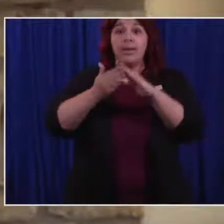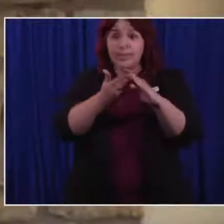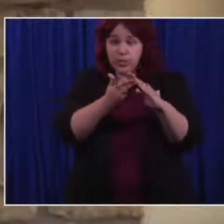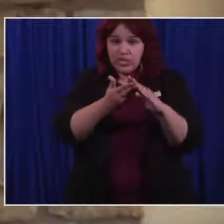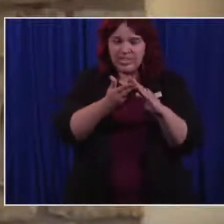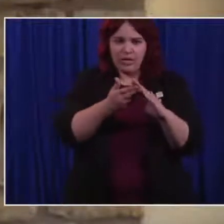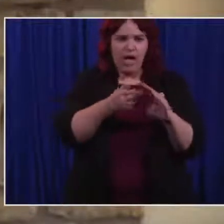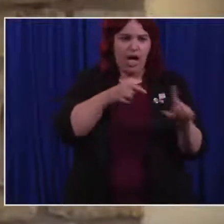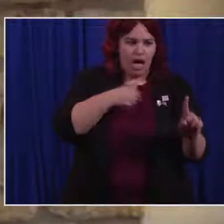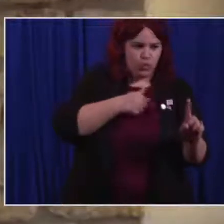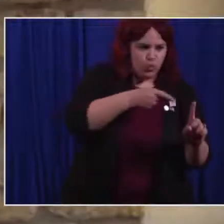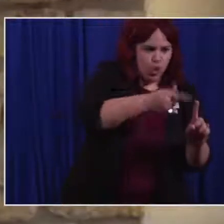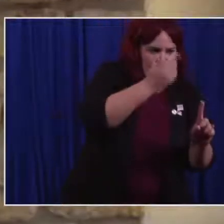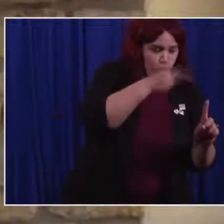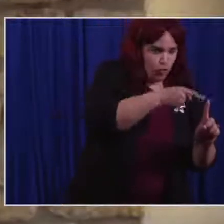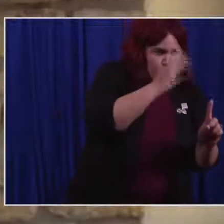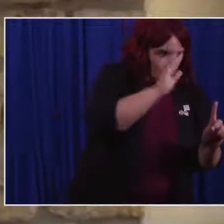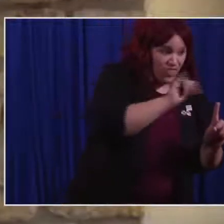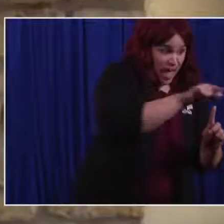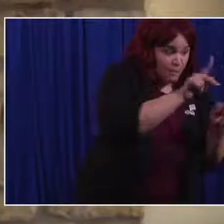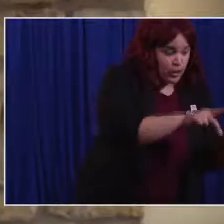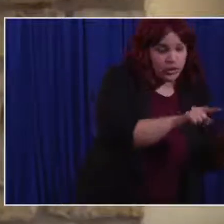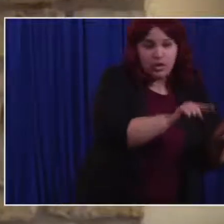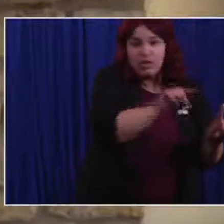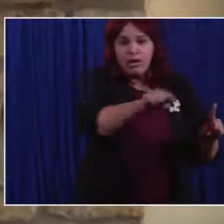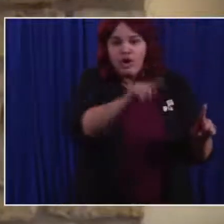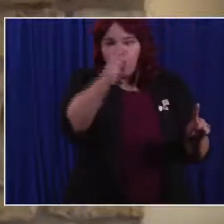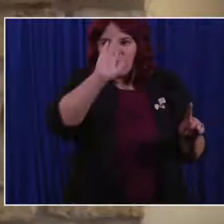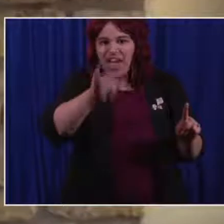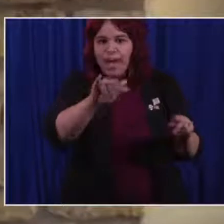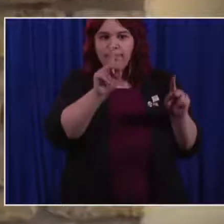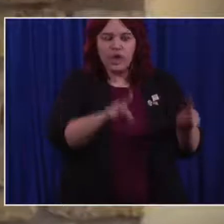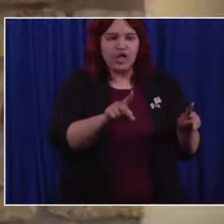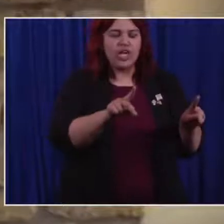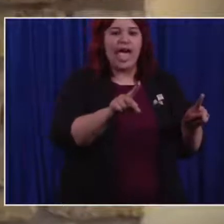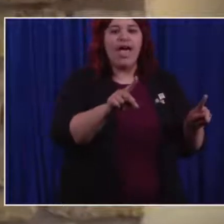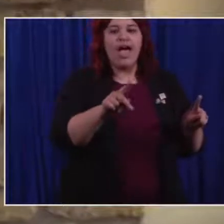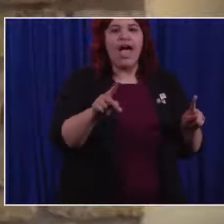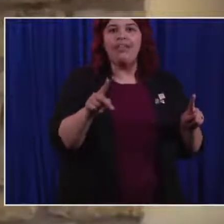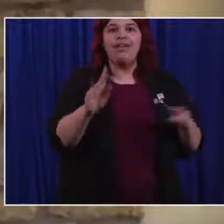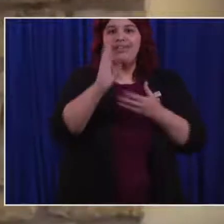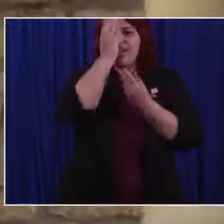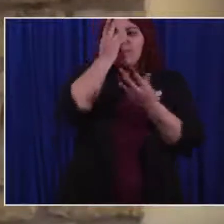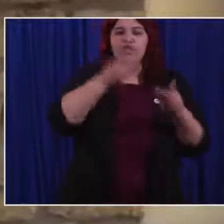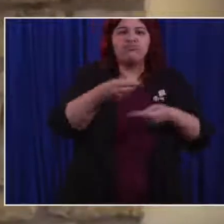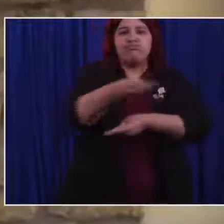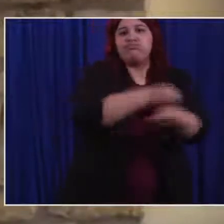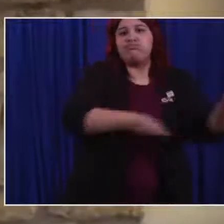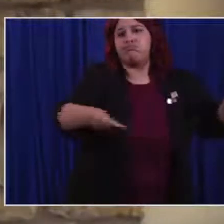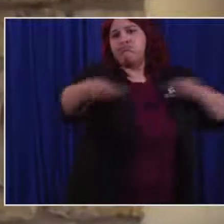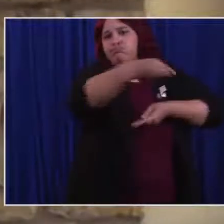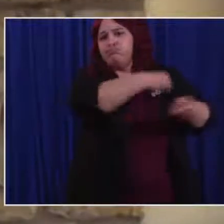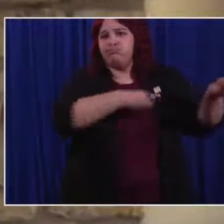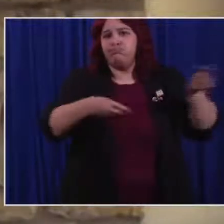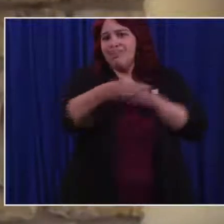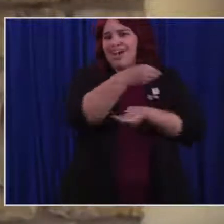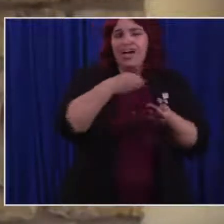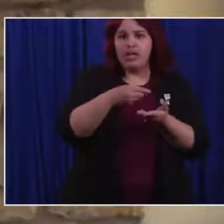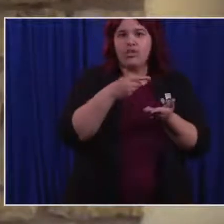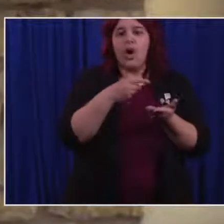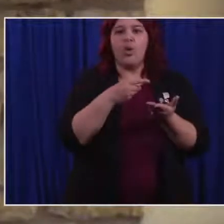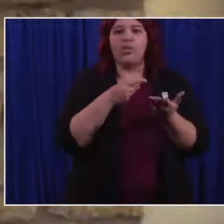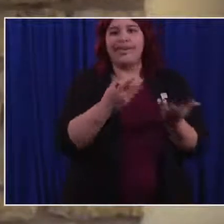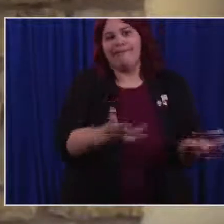are, penetrating every community in the state and making it available to every community in the state. So we think we're